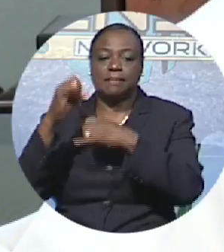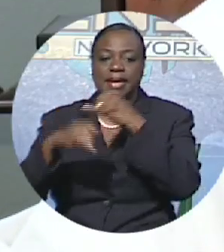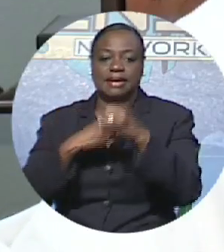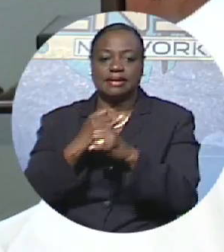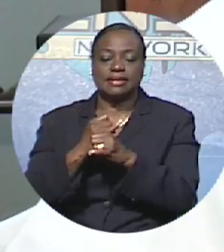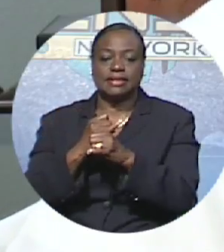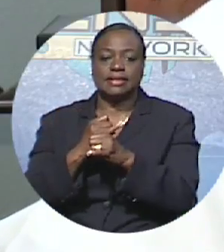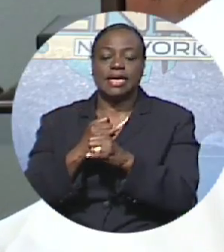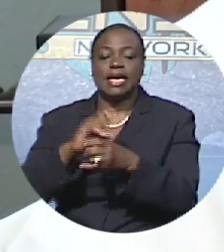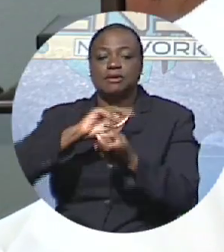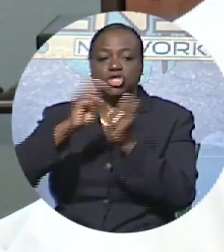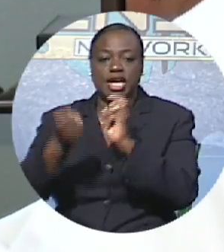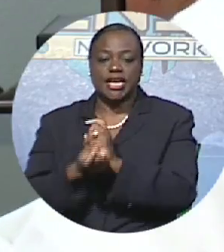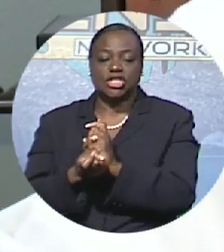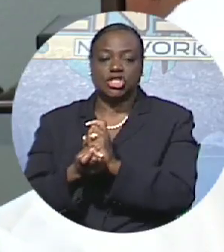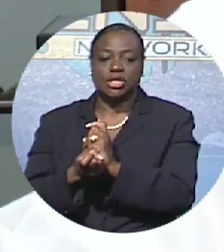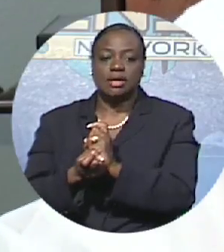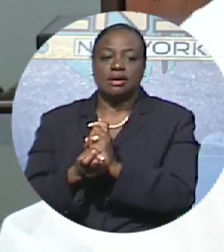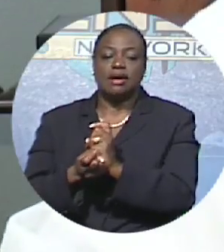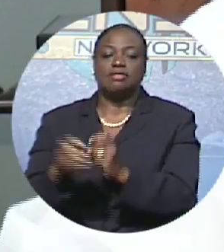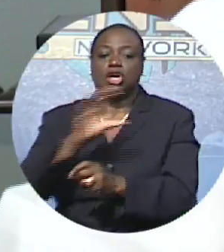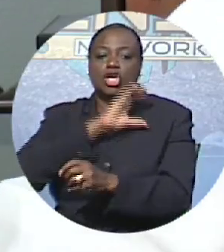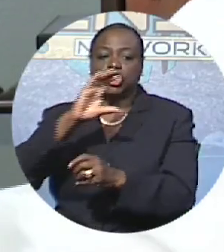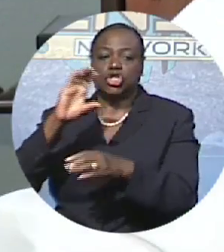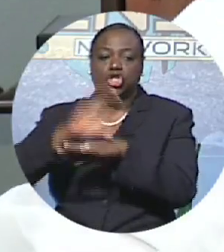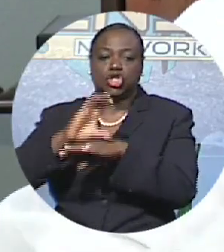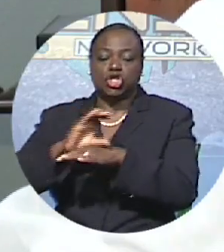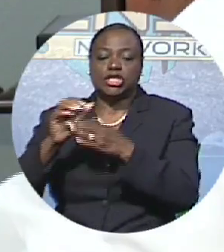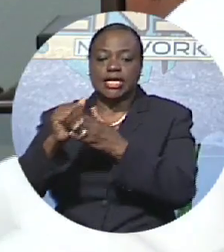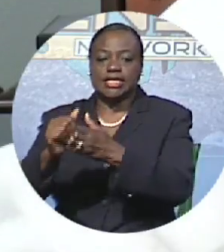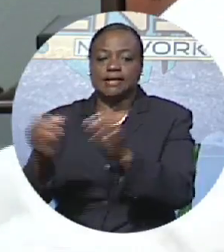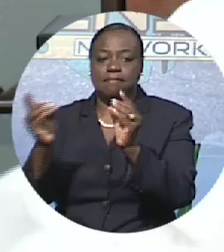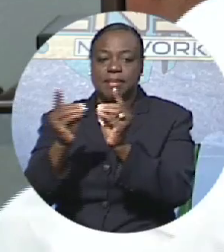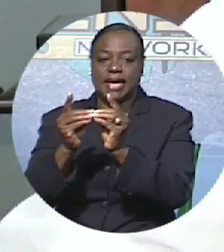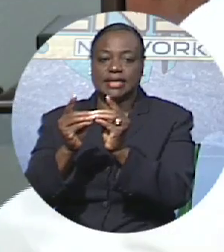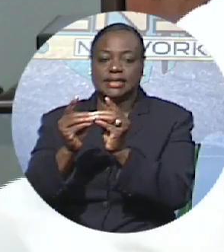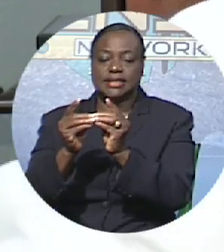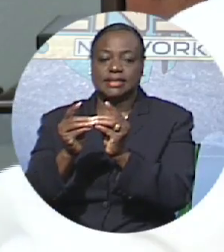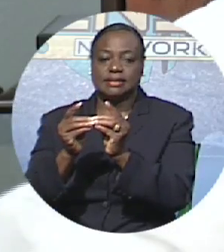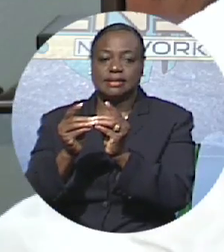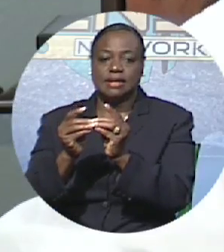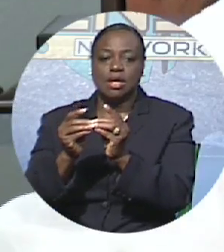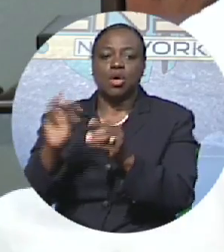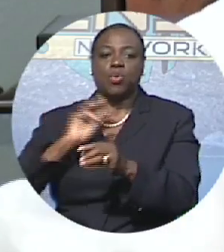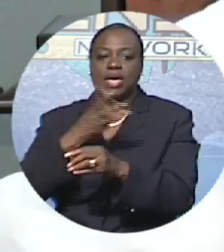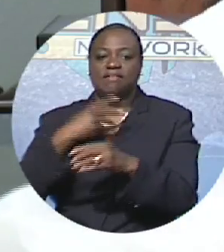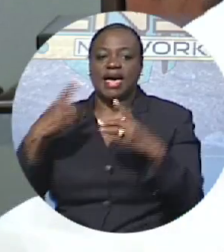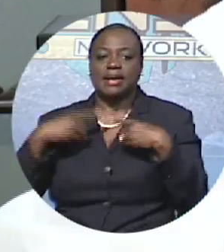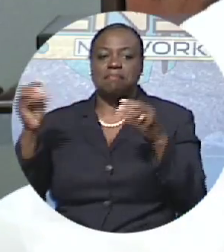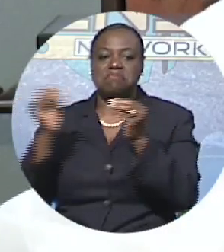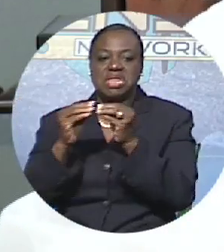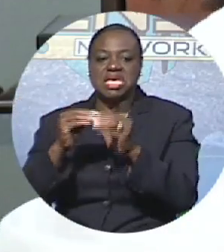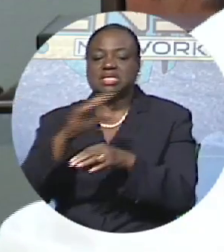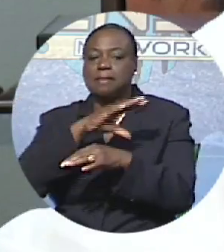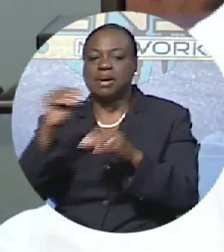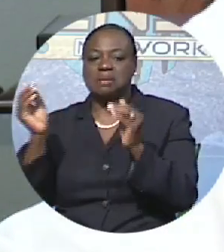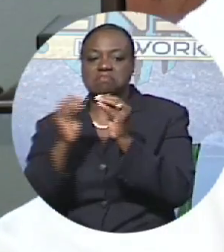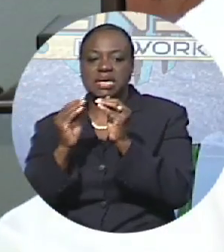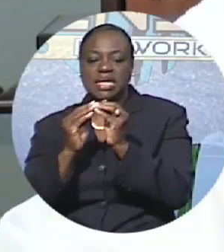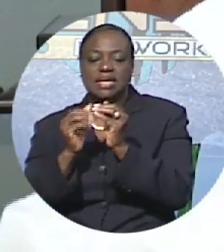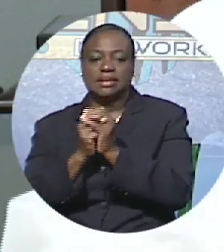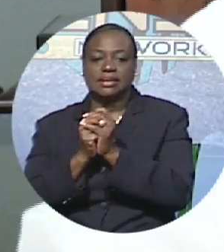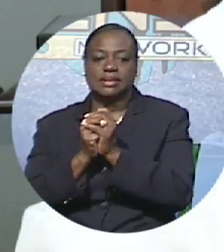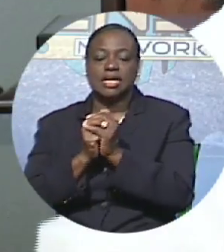have met over the last 3 or 4 weeks, and we have had meetings upon meetings in that